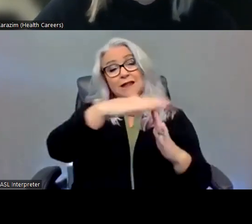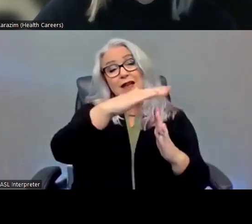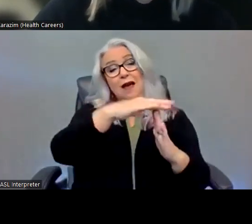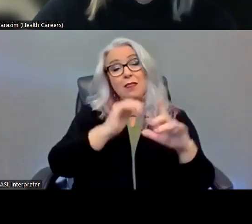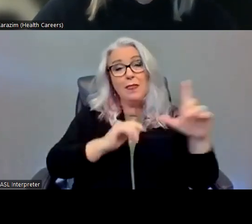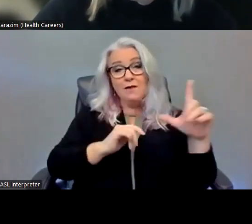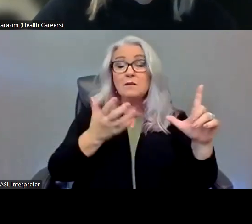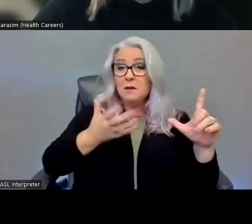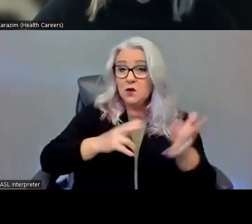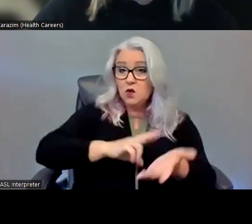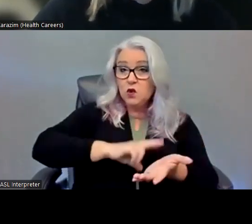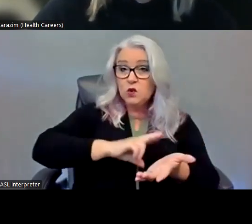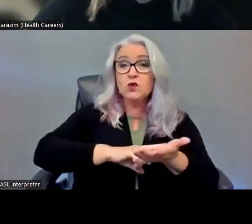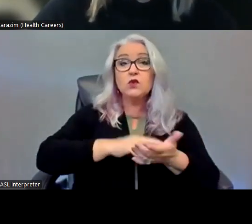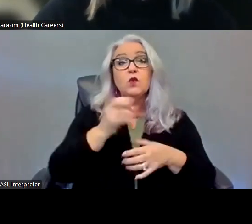or maybe